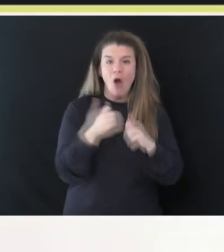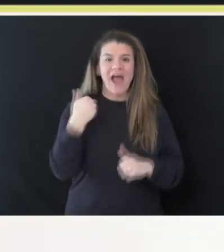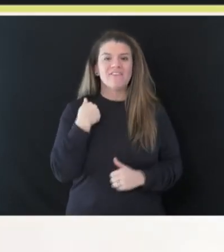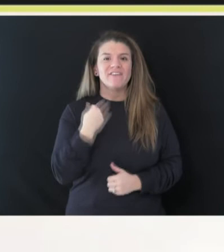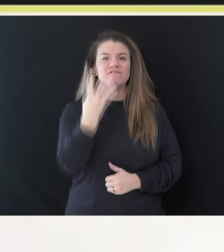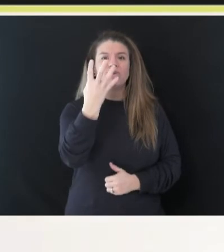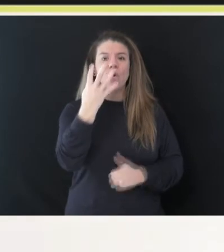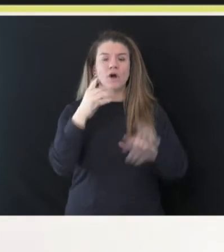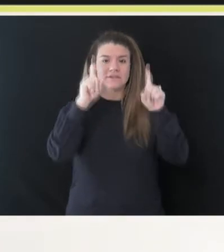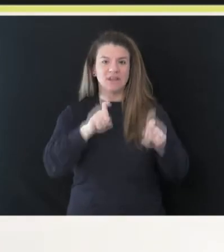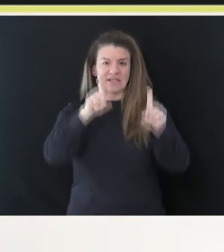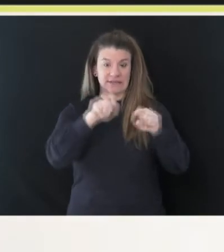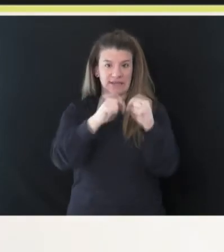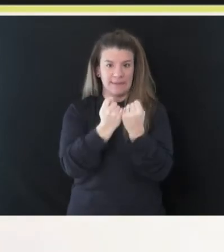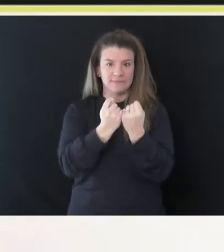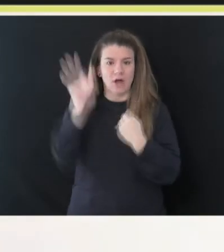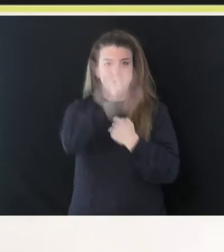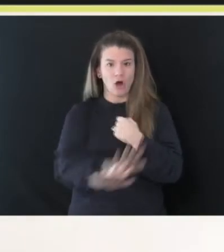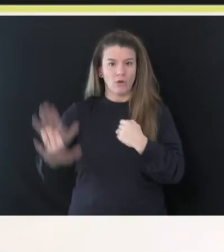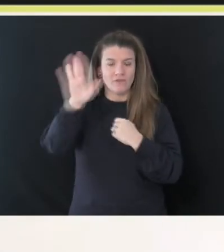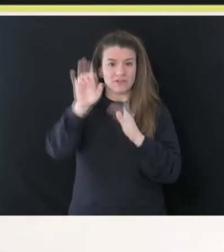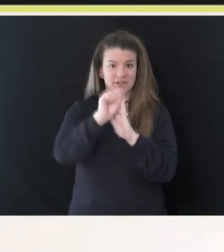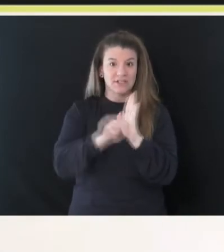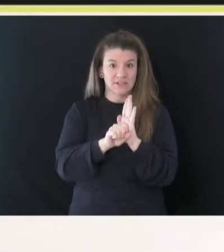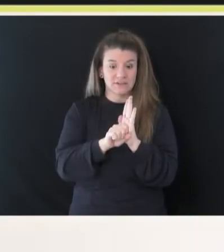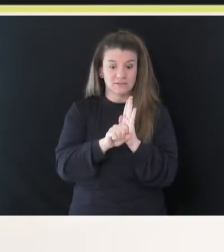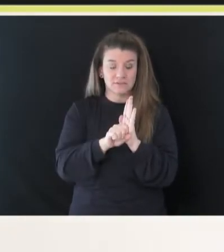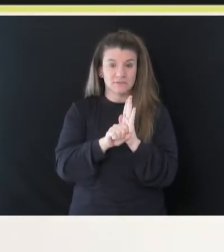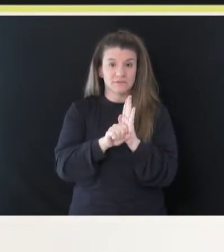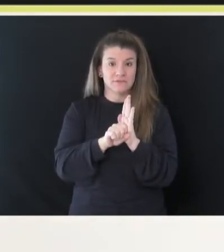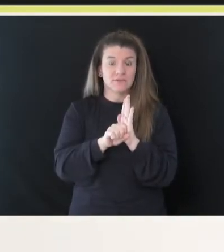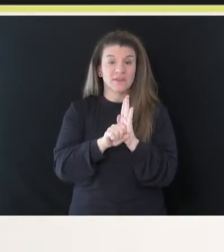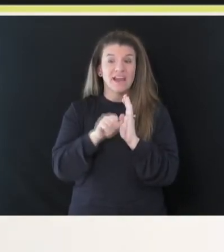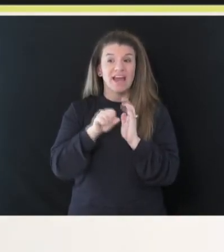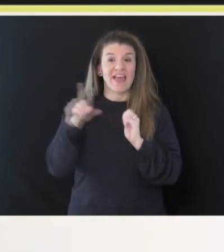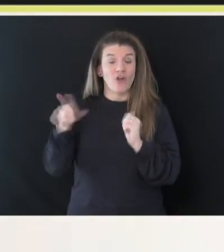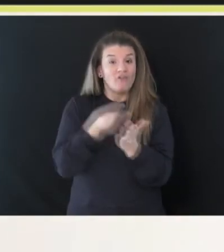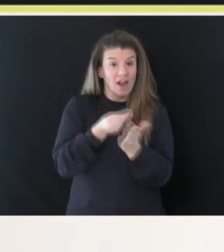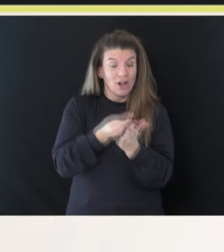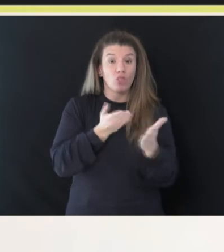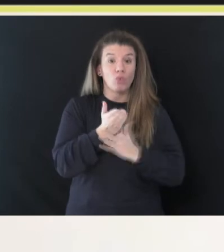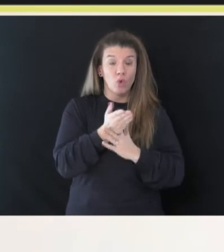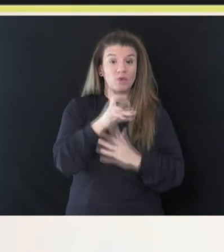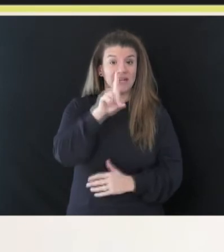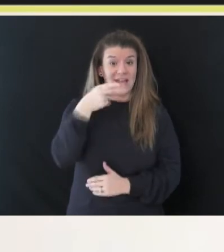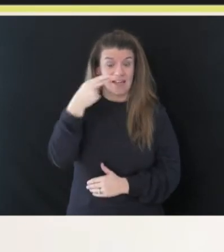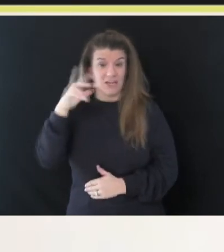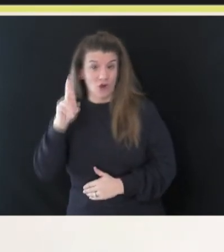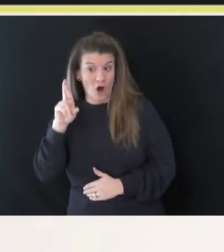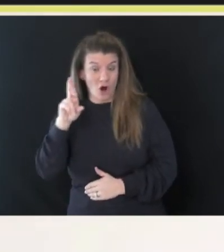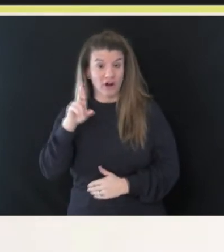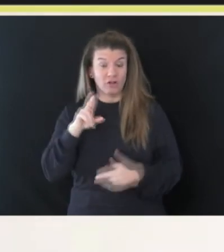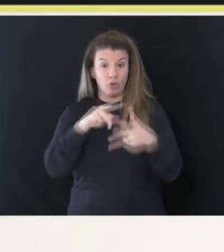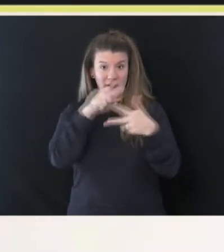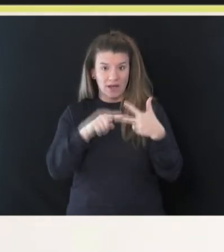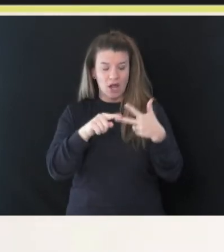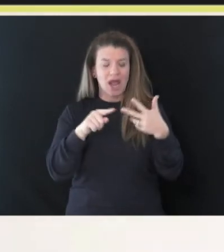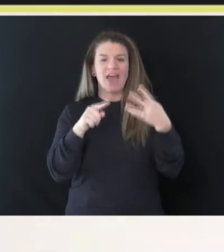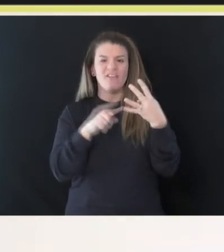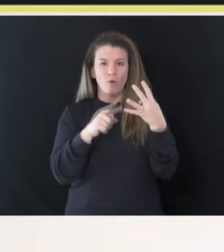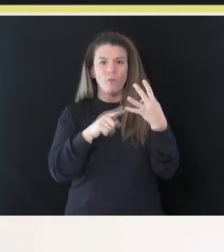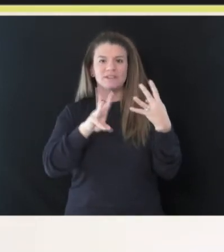teams around the state. 3 of them are funded by DHHR, and 1 of them is funded by